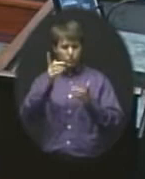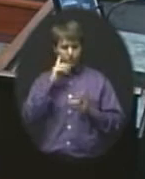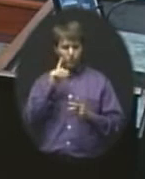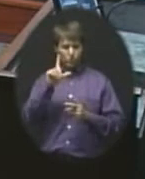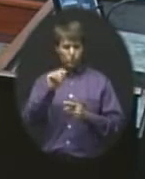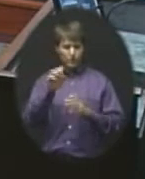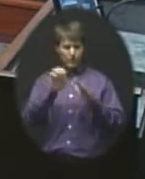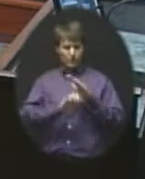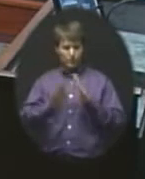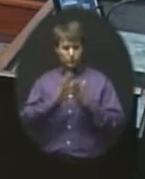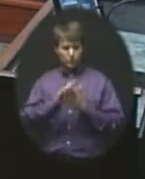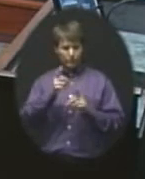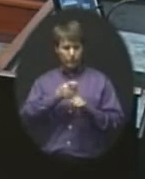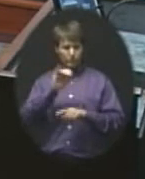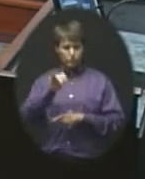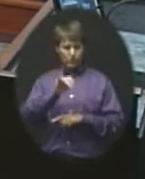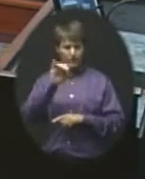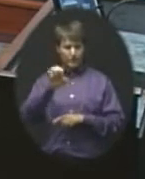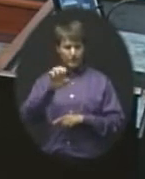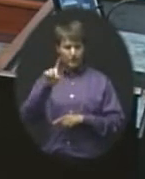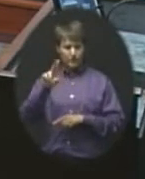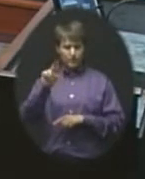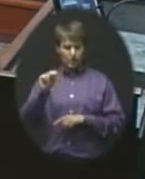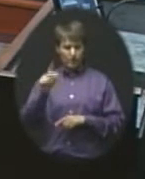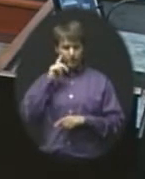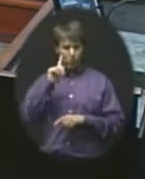J.E. Dunn and Construction Company in the amount of